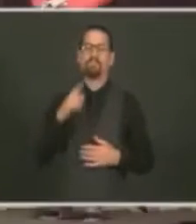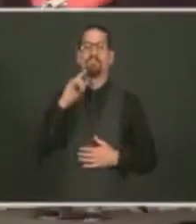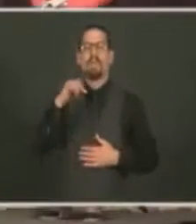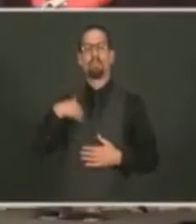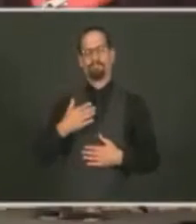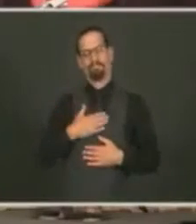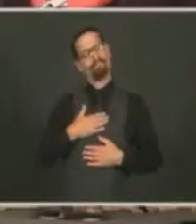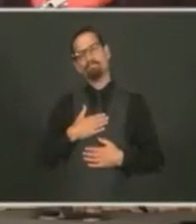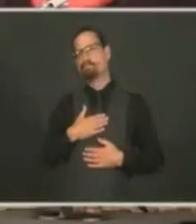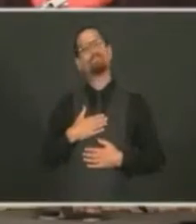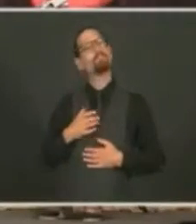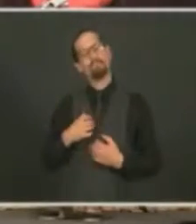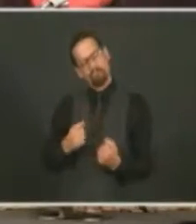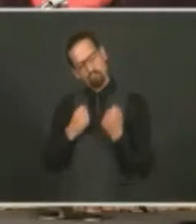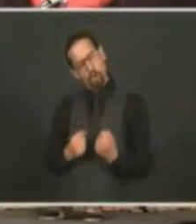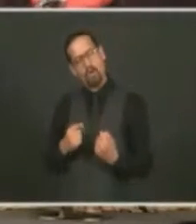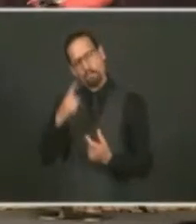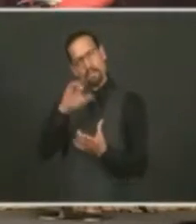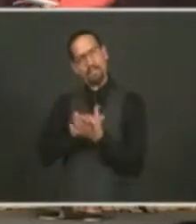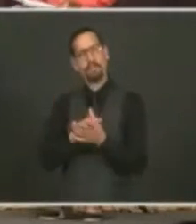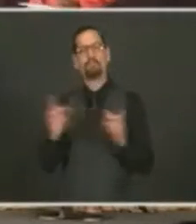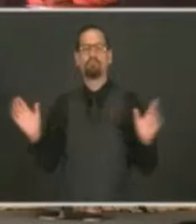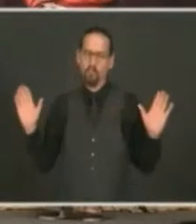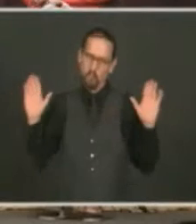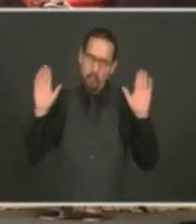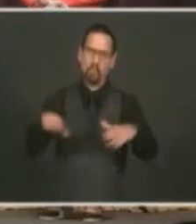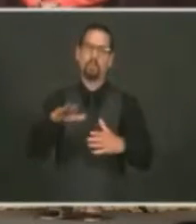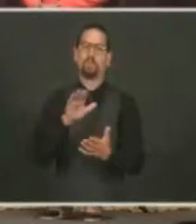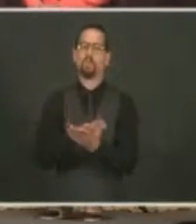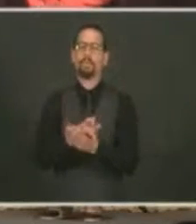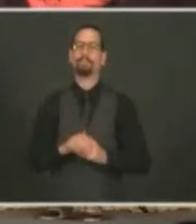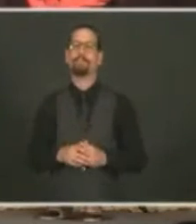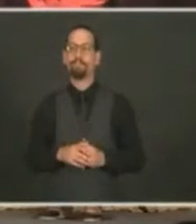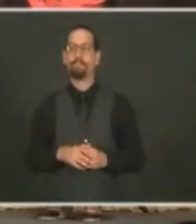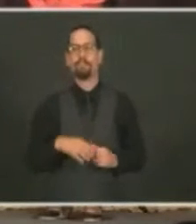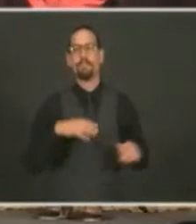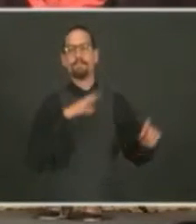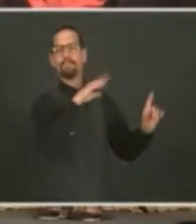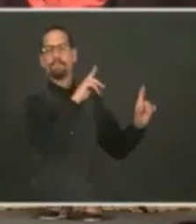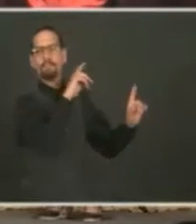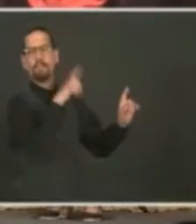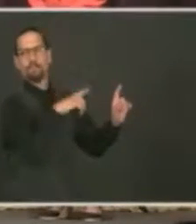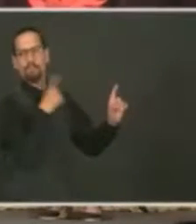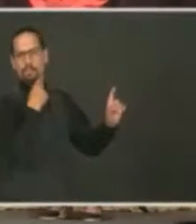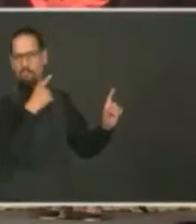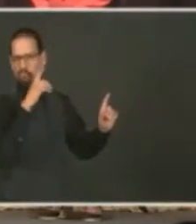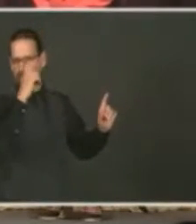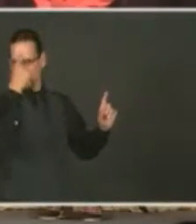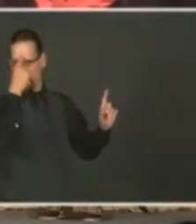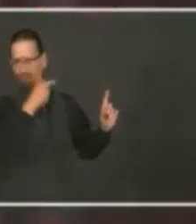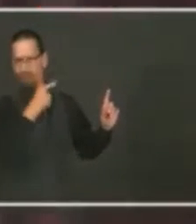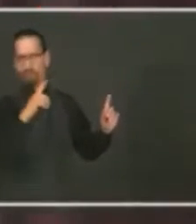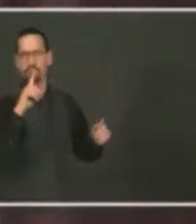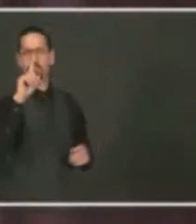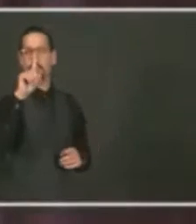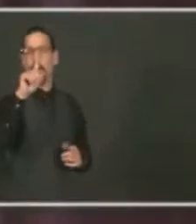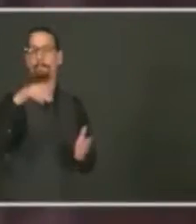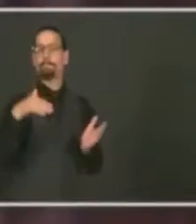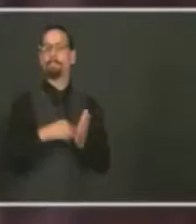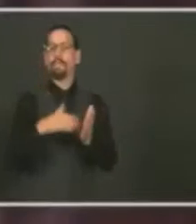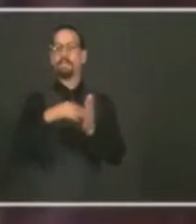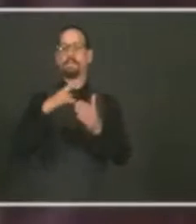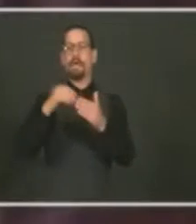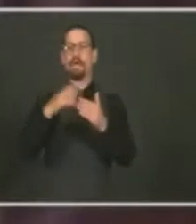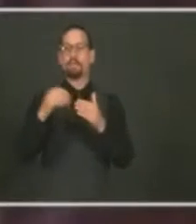keep it going. Governor, how did you arrive at the $4 million additional funding for the outdoors program? We went